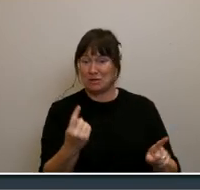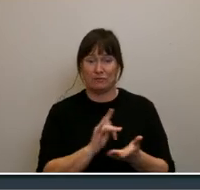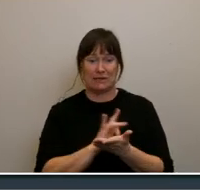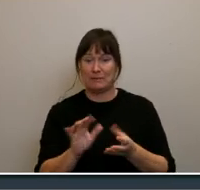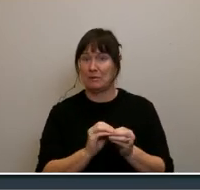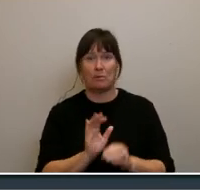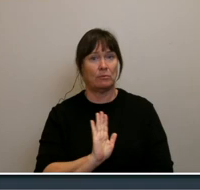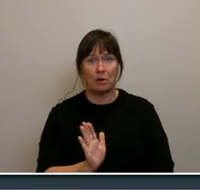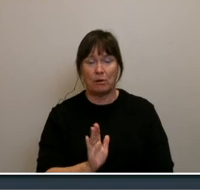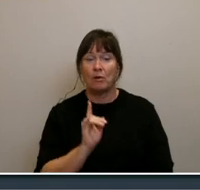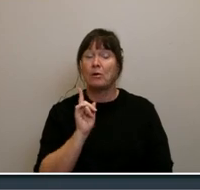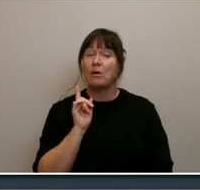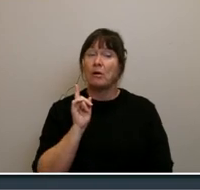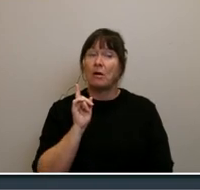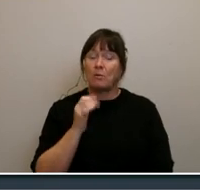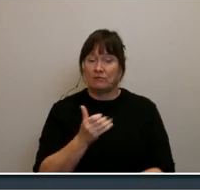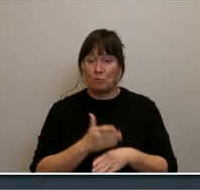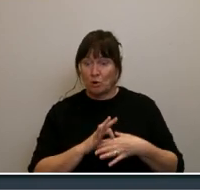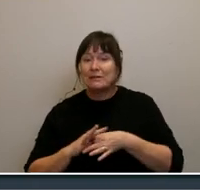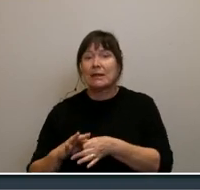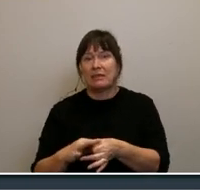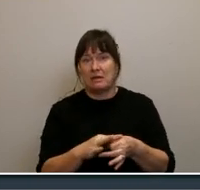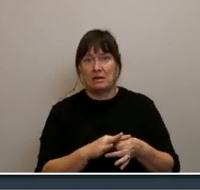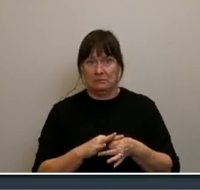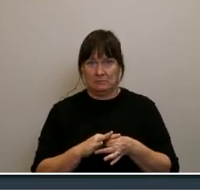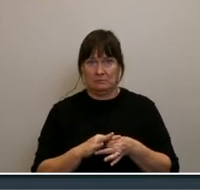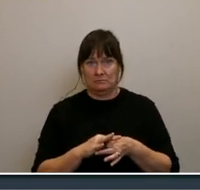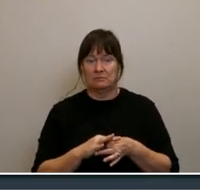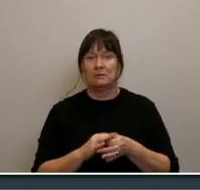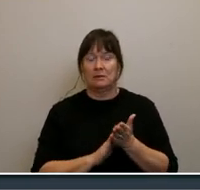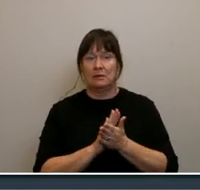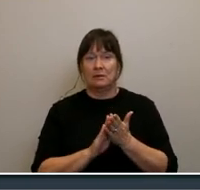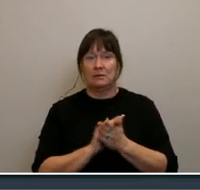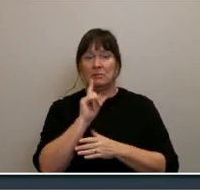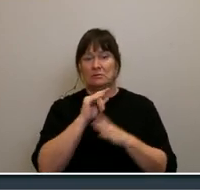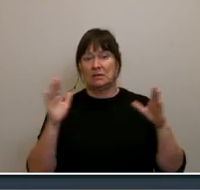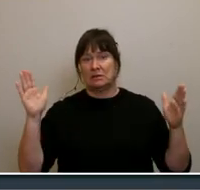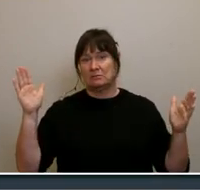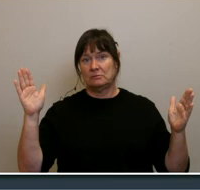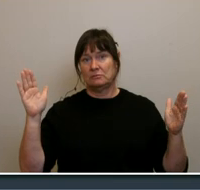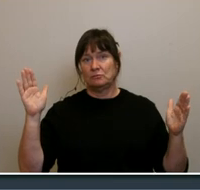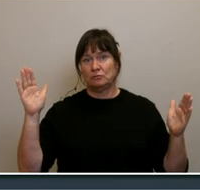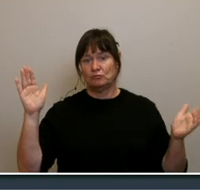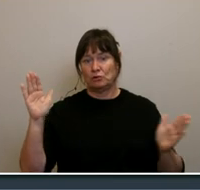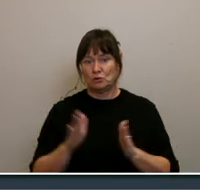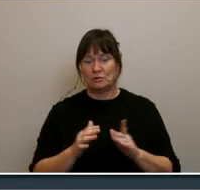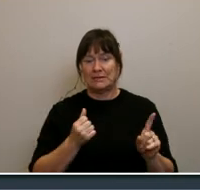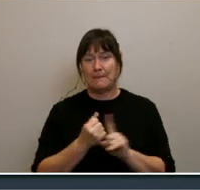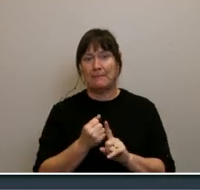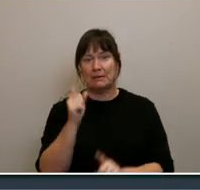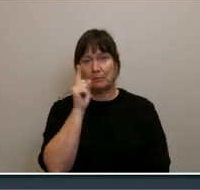eliminate the issue. However, all working together to do their bit can significantly reduce the impact on